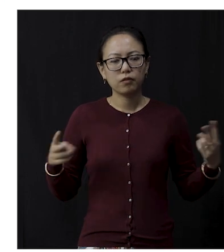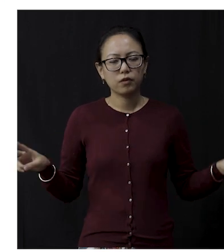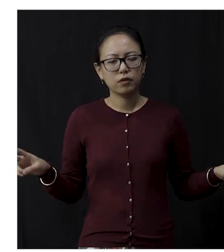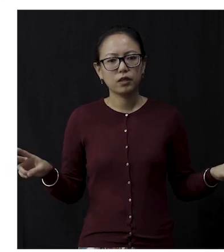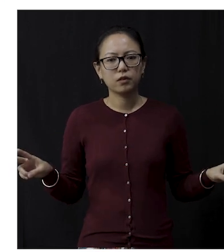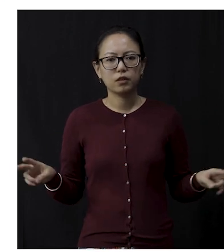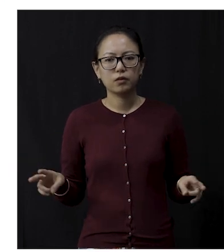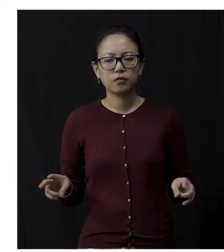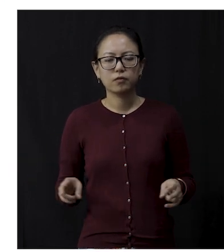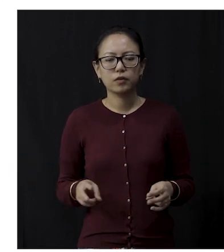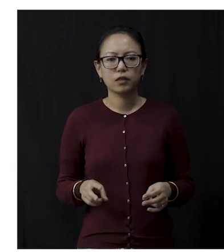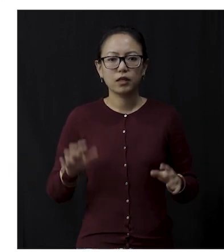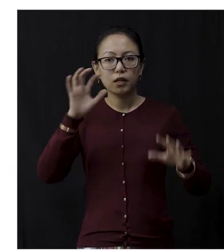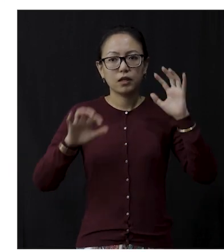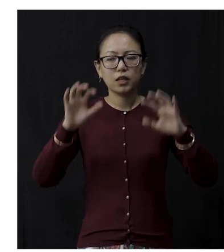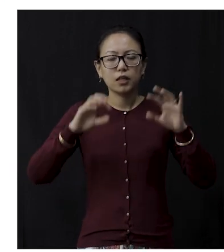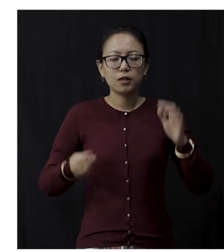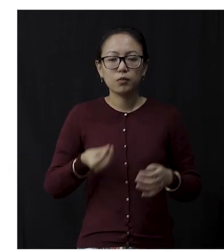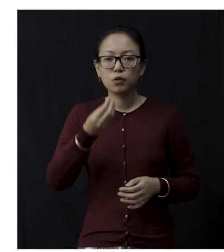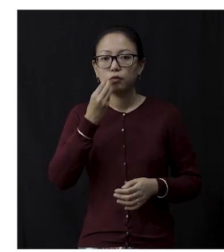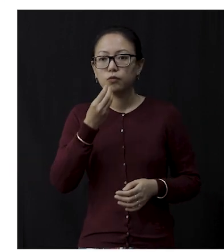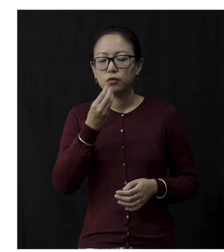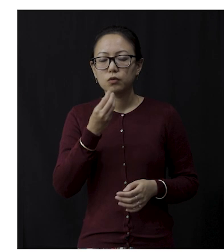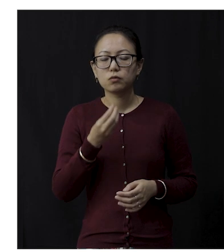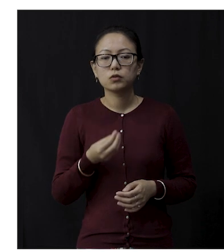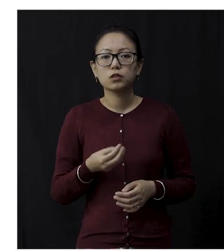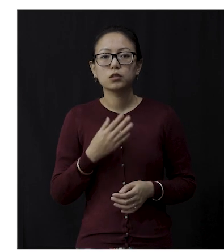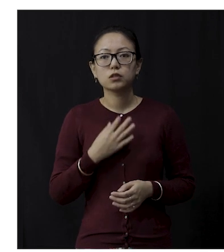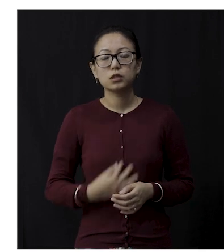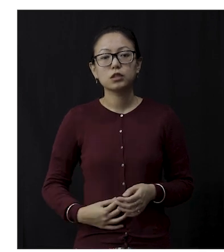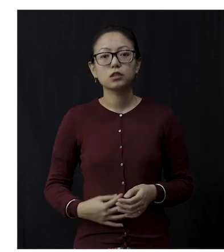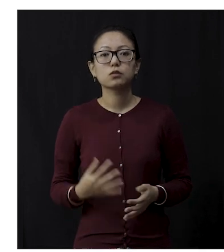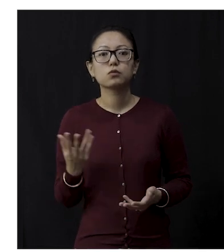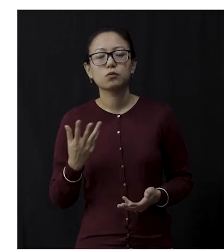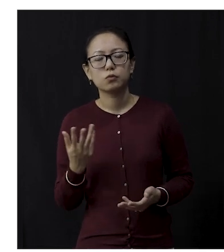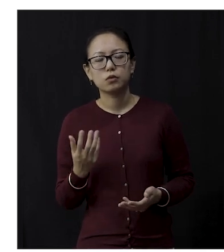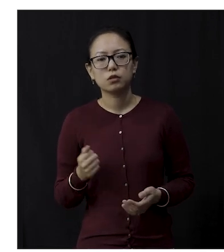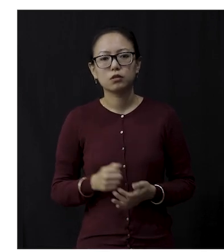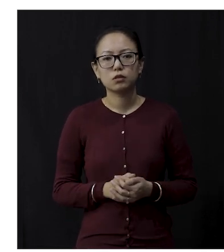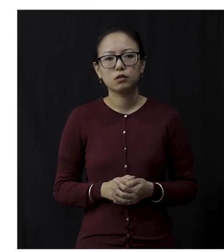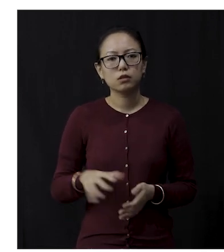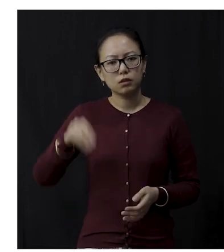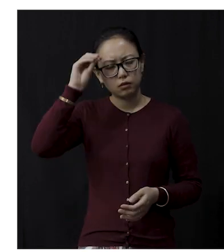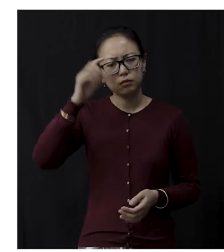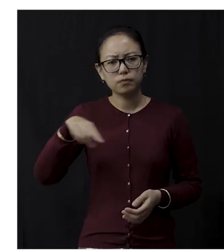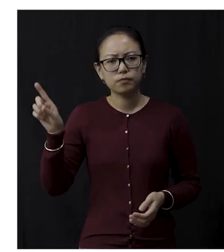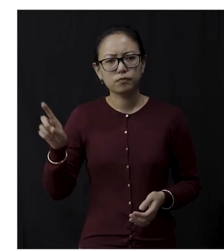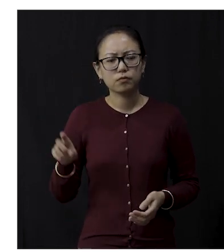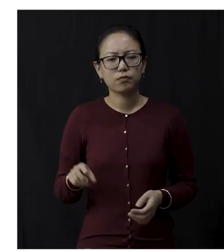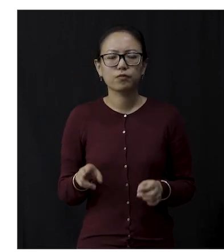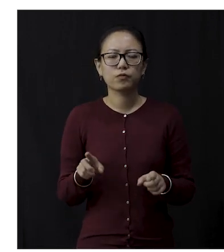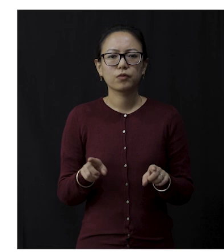animal based on their eating habits, such as a herbivore, carnivore,